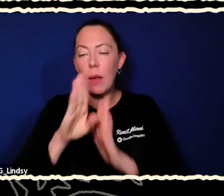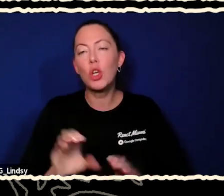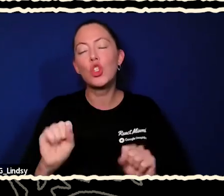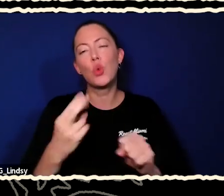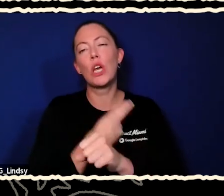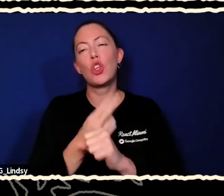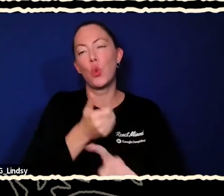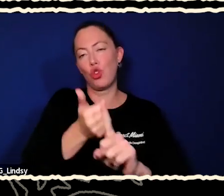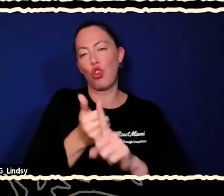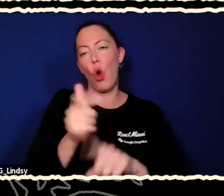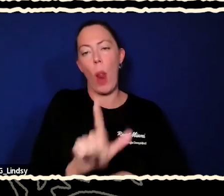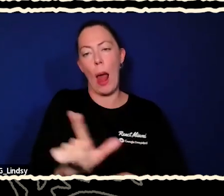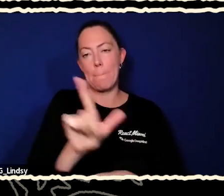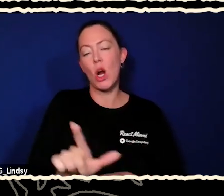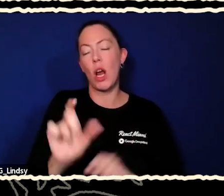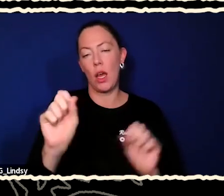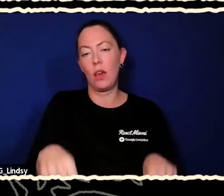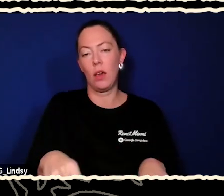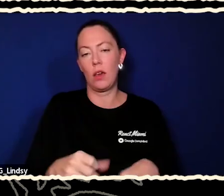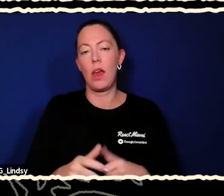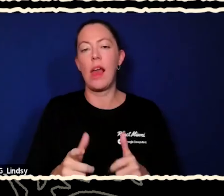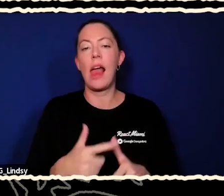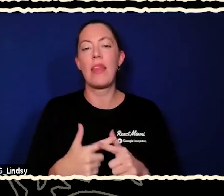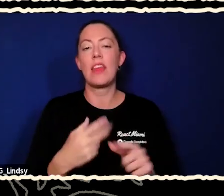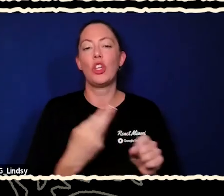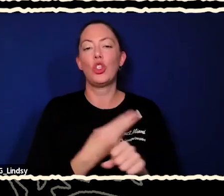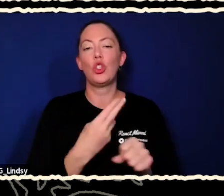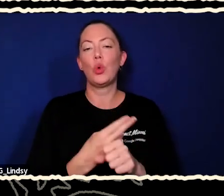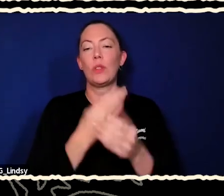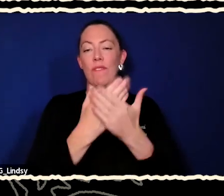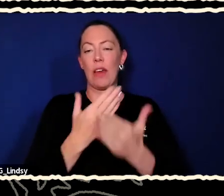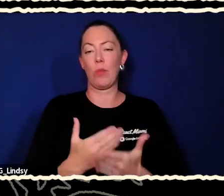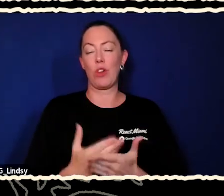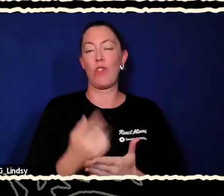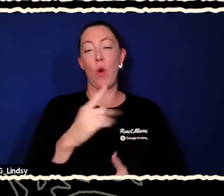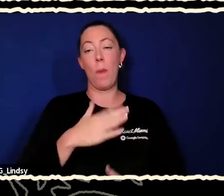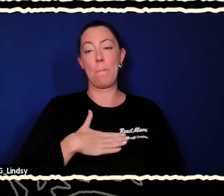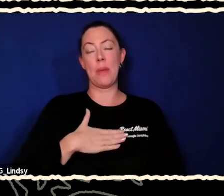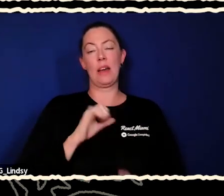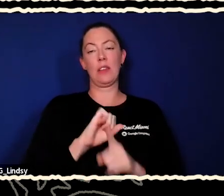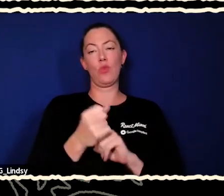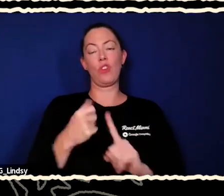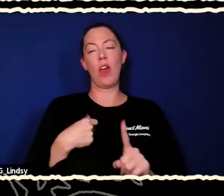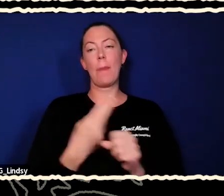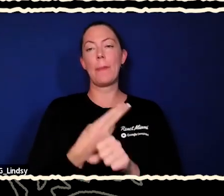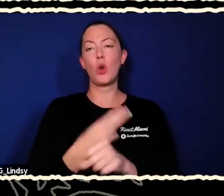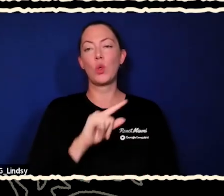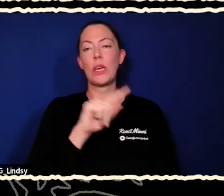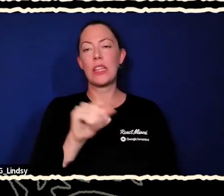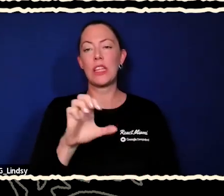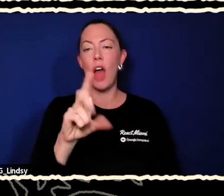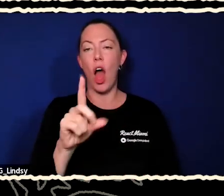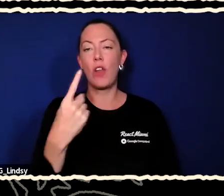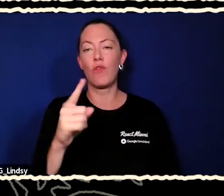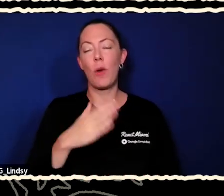here. And then you can use a validation library. In my case, I'm using Zod here for my rack hook